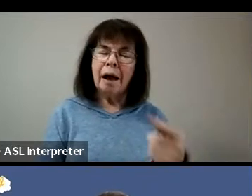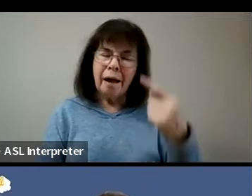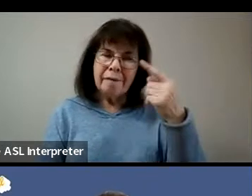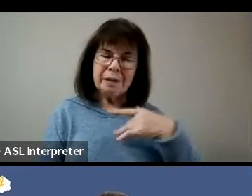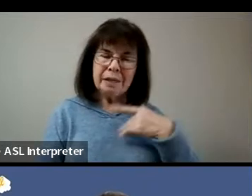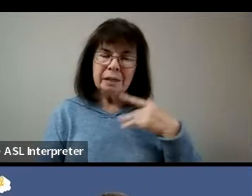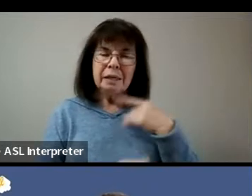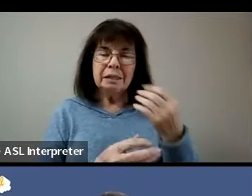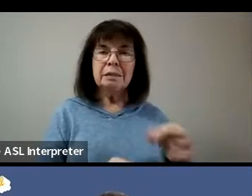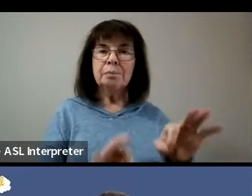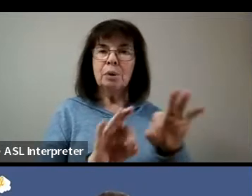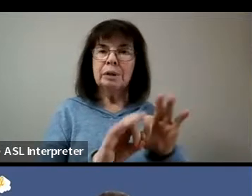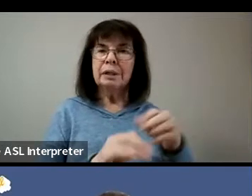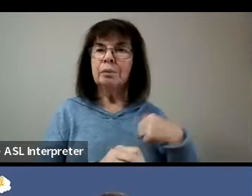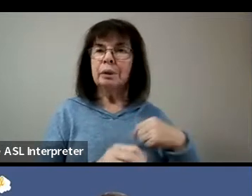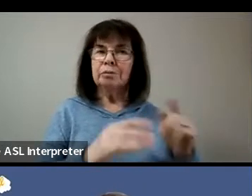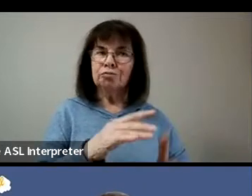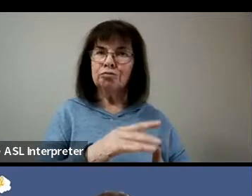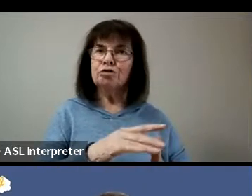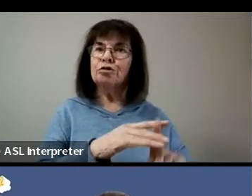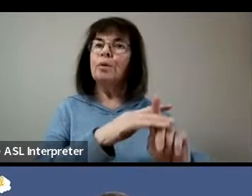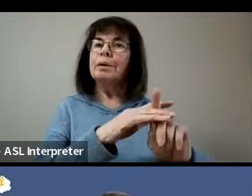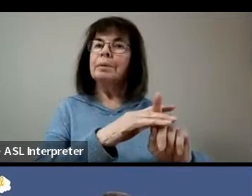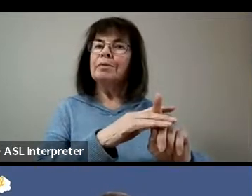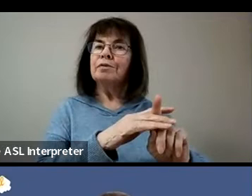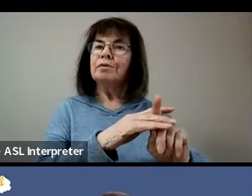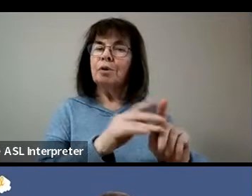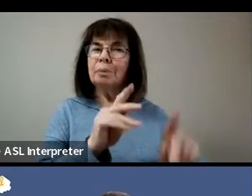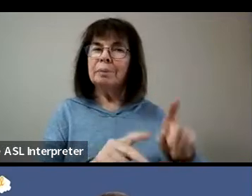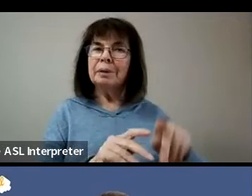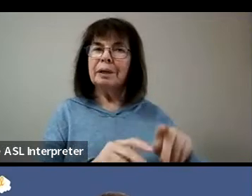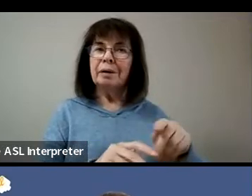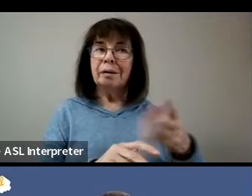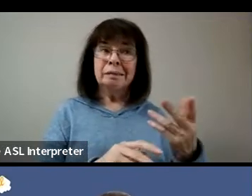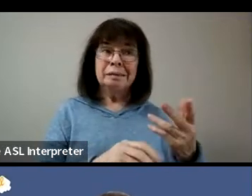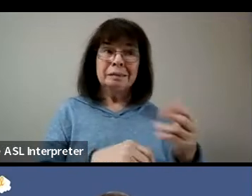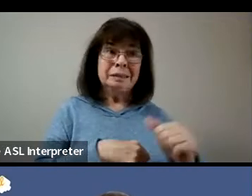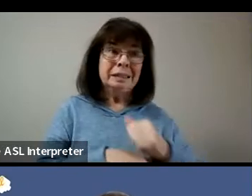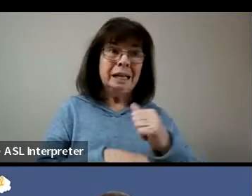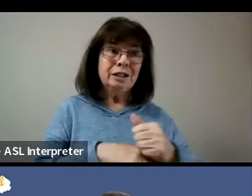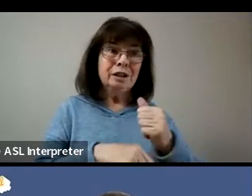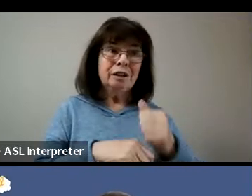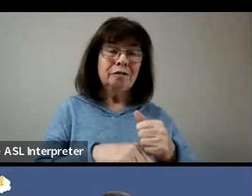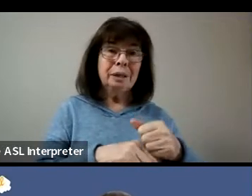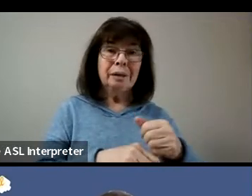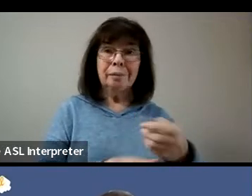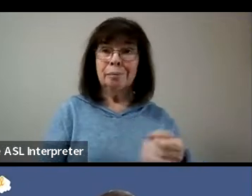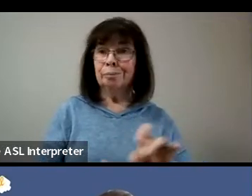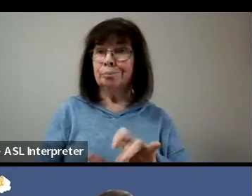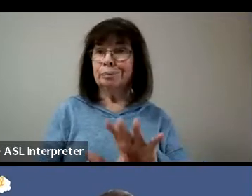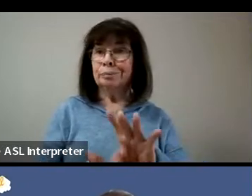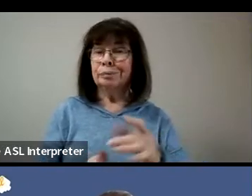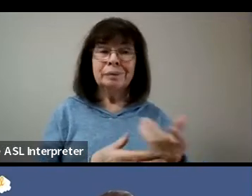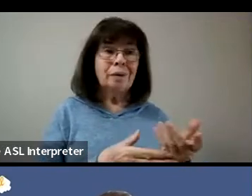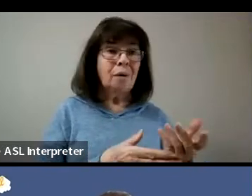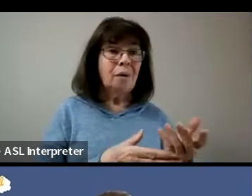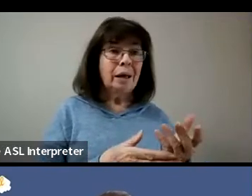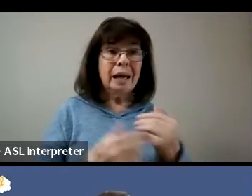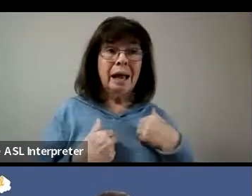and especially for folks who are at risk of being displaced and unsheltered. And so